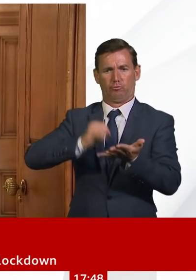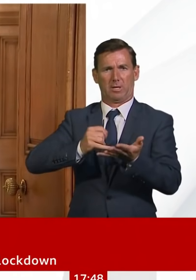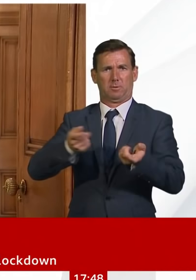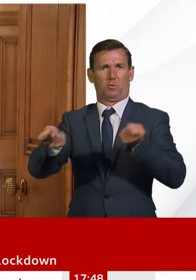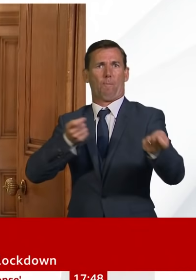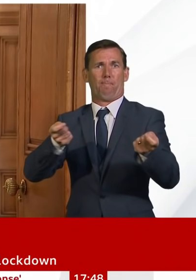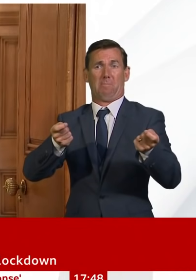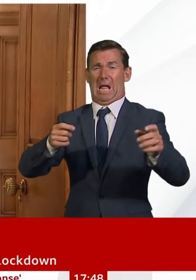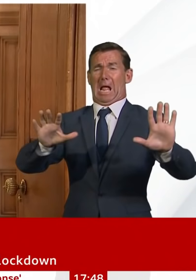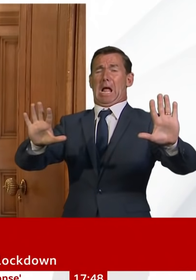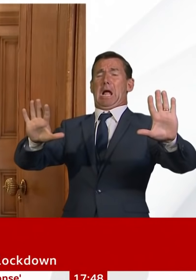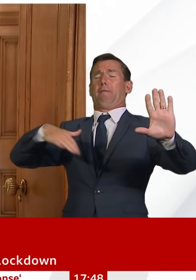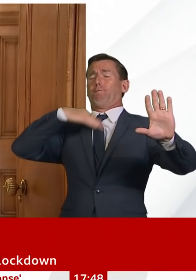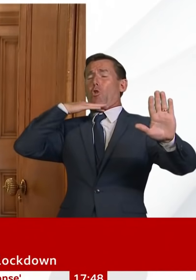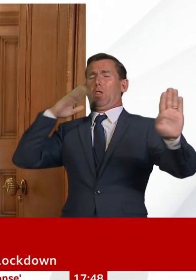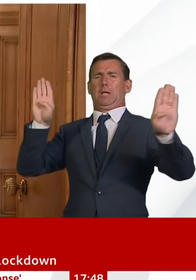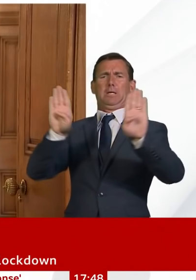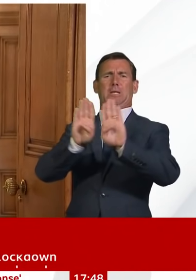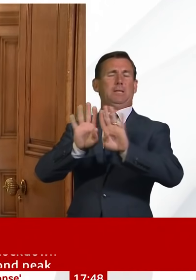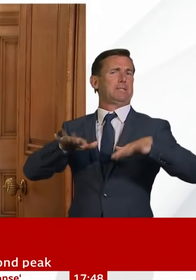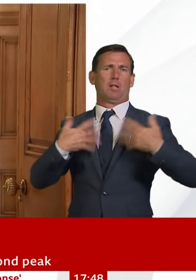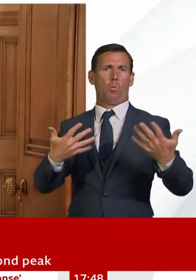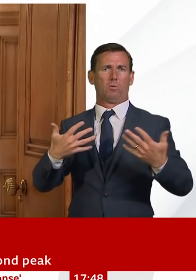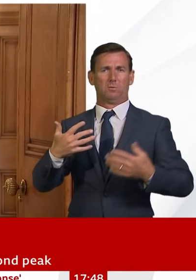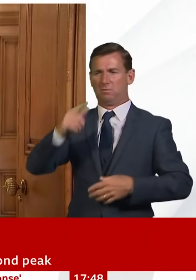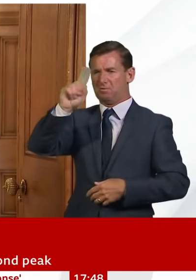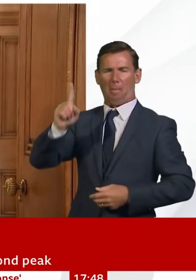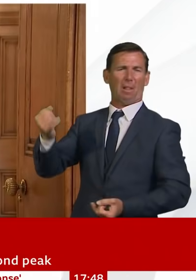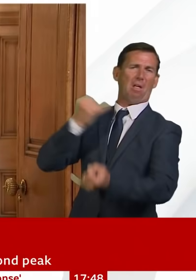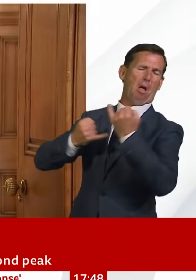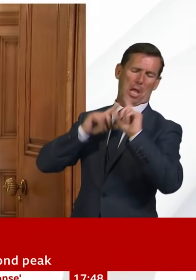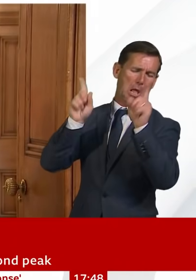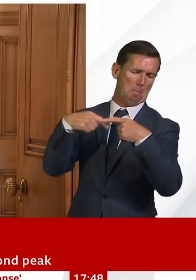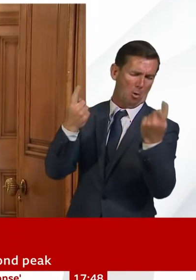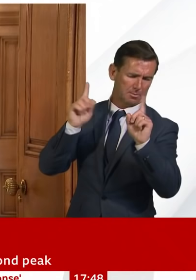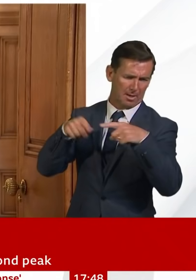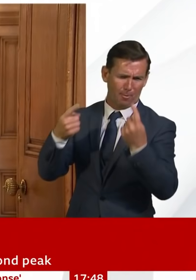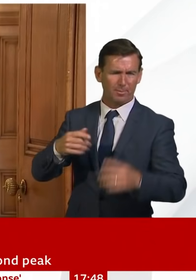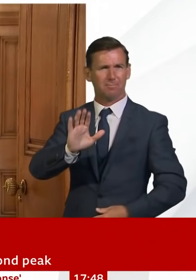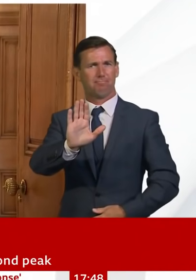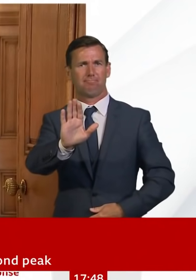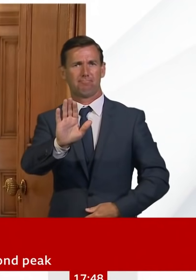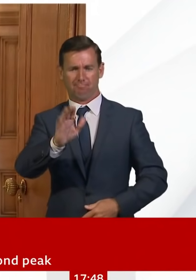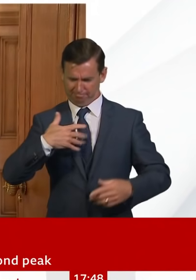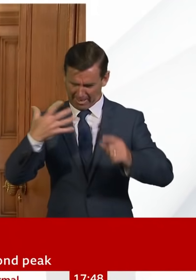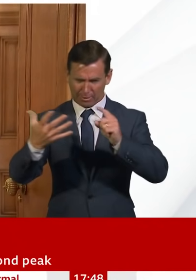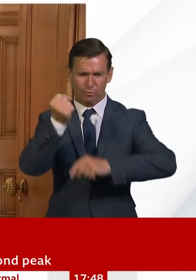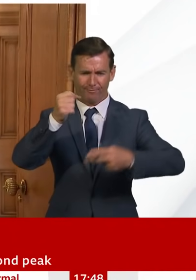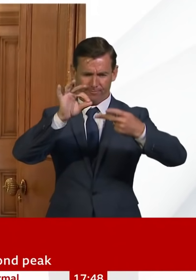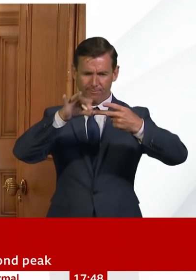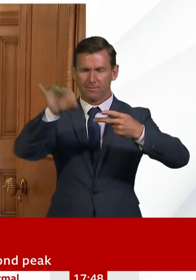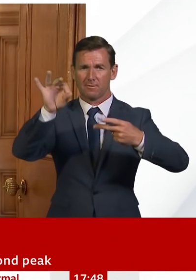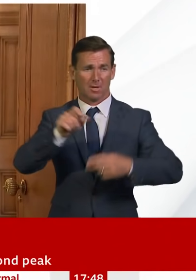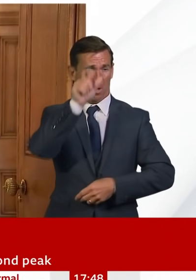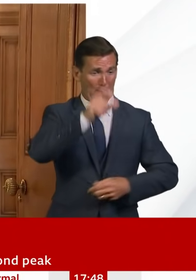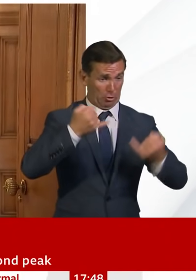people said that would be impossible. But we have achieved that because every single person who has needed treatment has been able to get